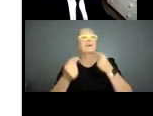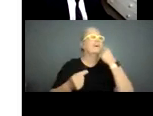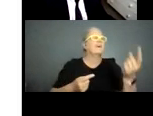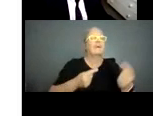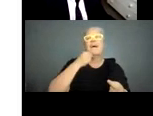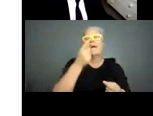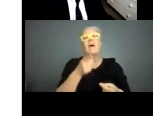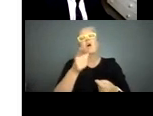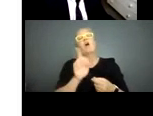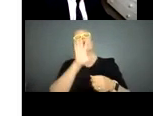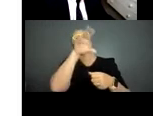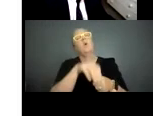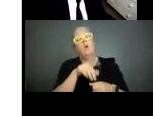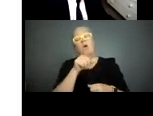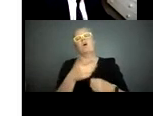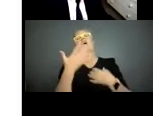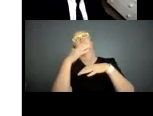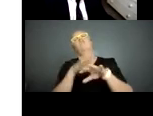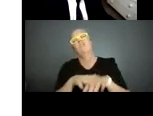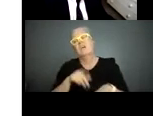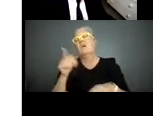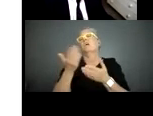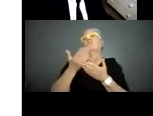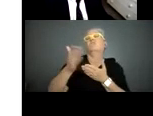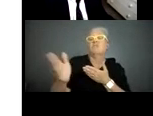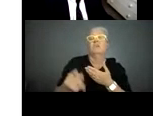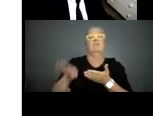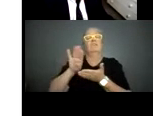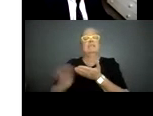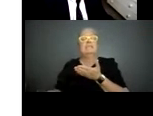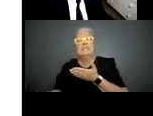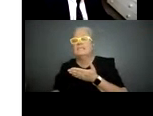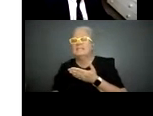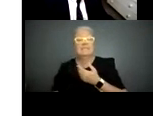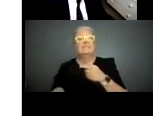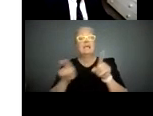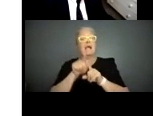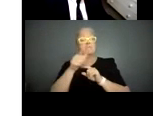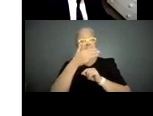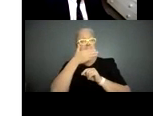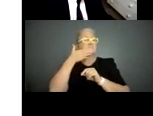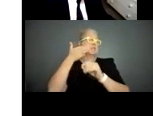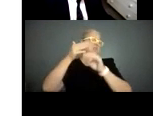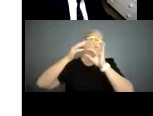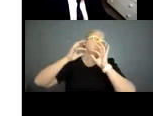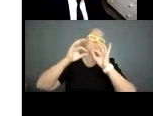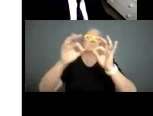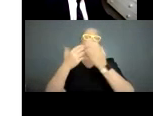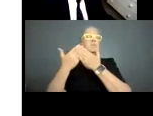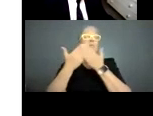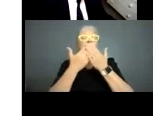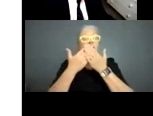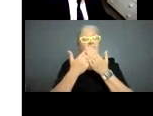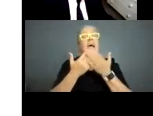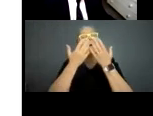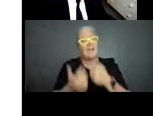is a process that's going on in schools, even in the best schools, and we'll have a look at a couple of film clips in a bit. You will